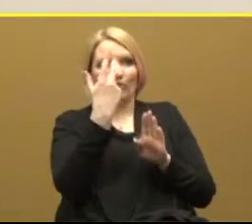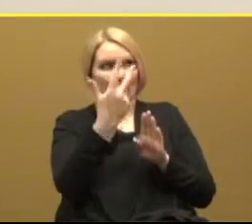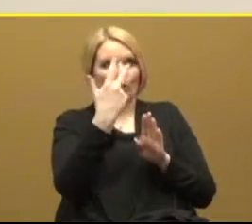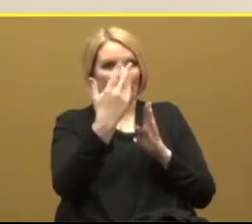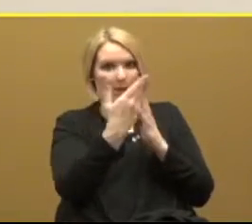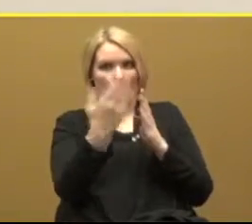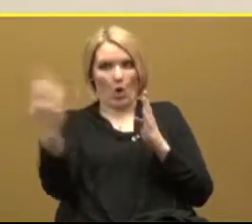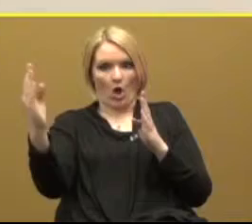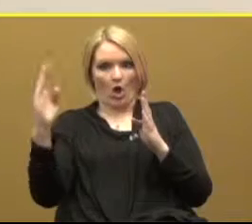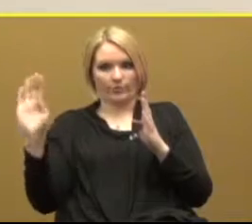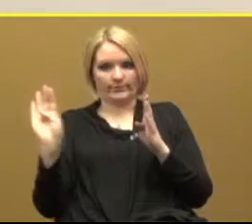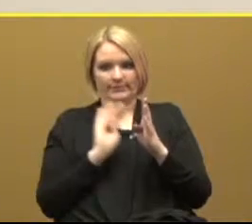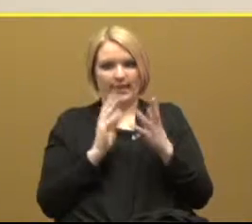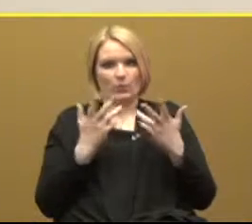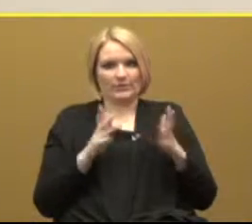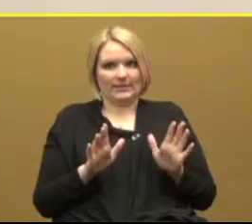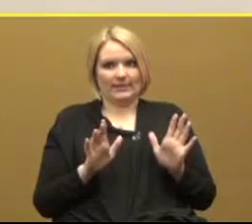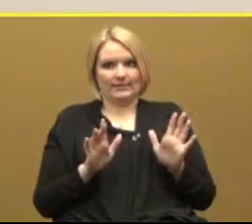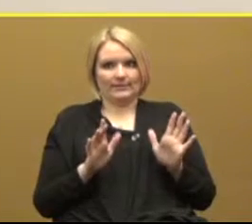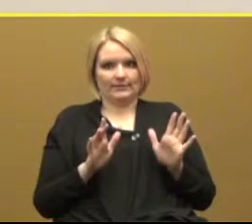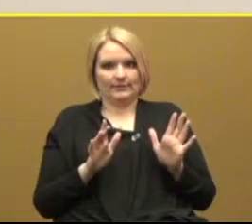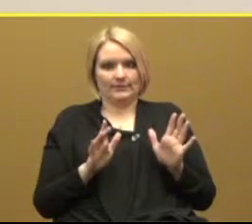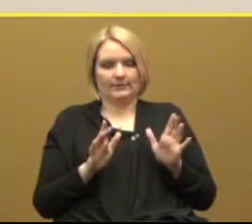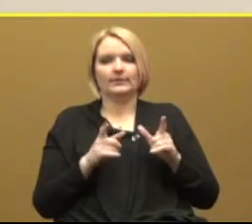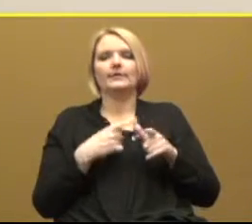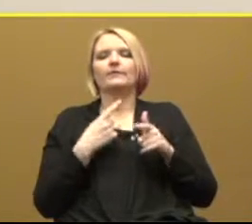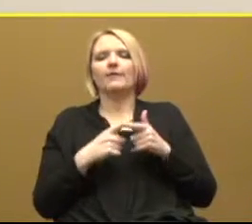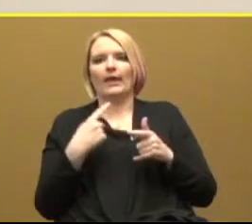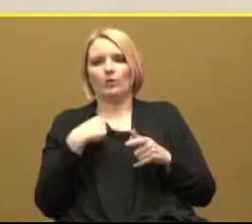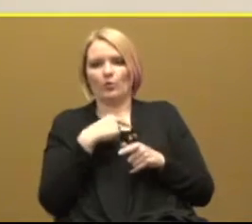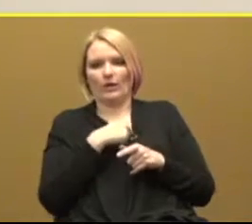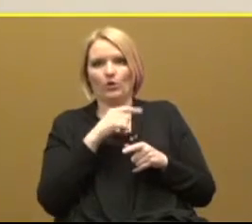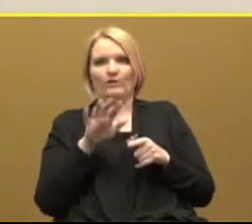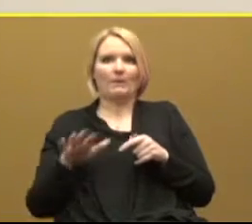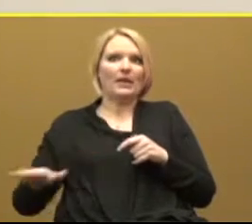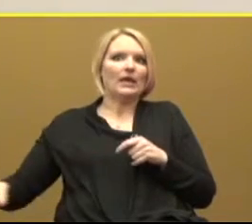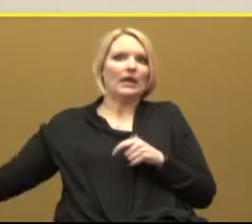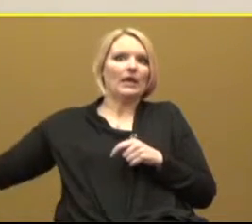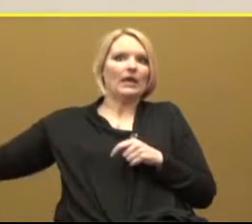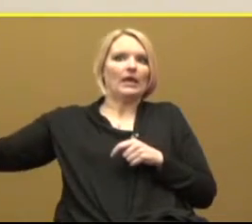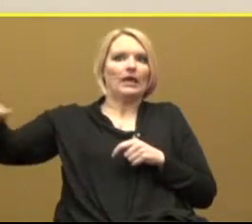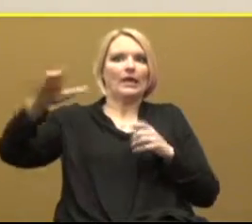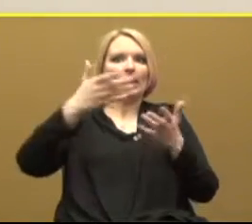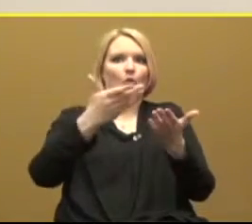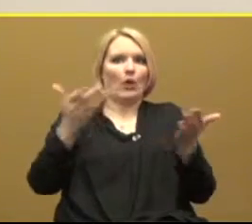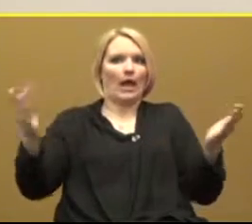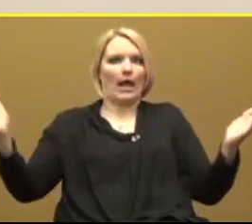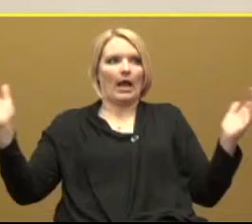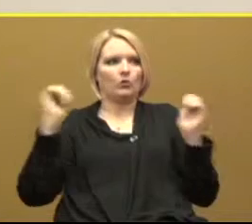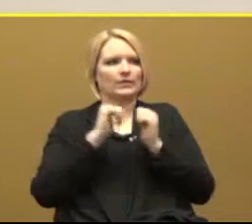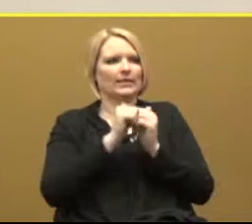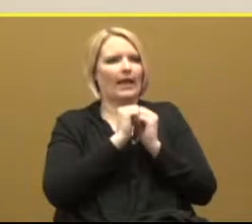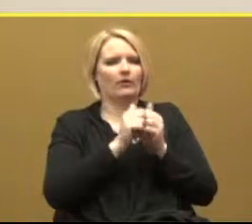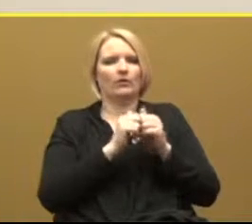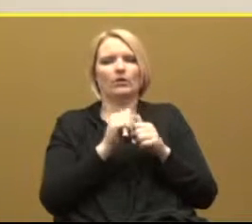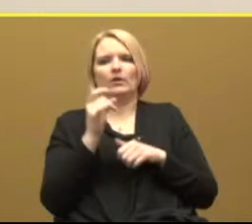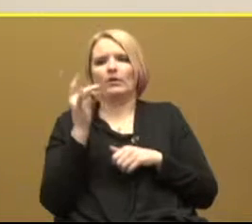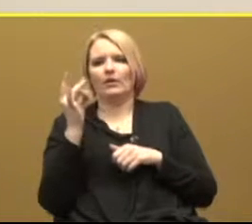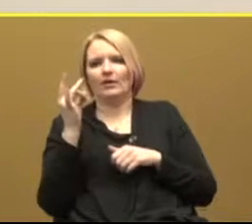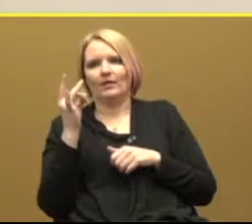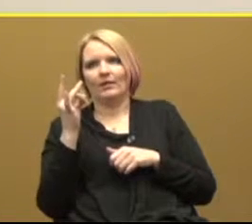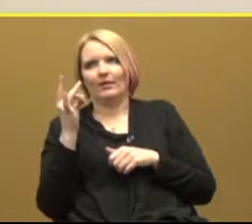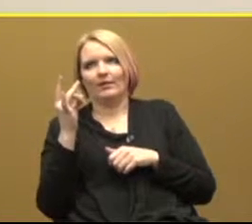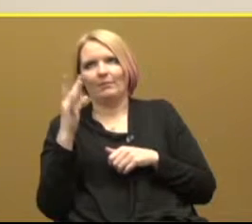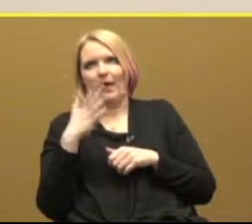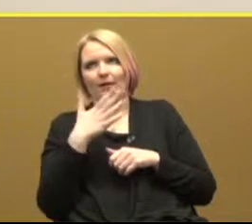So it's like 3 walls, and then we're all in this big round together, which is just the best classroom